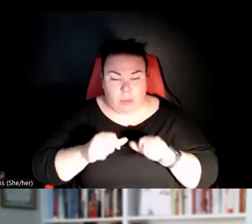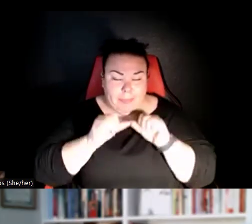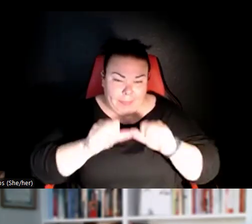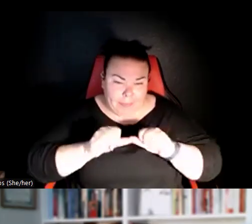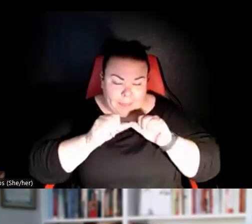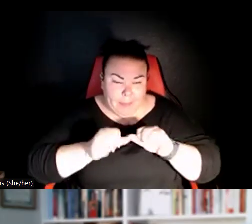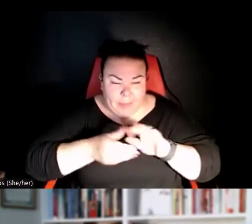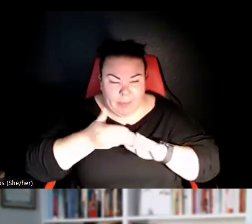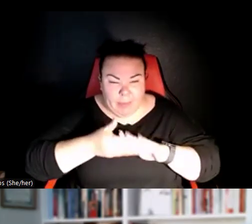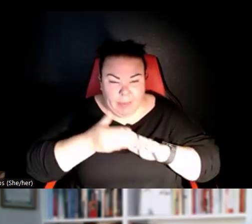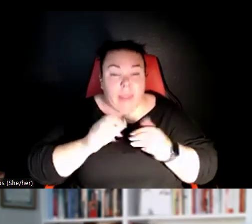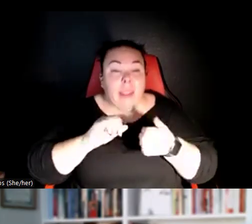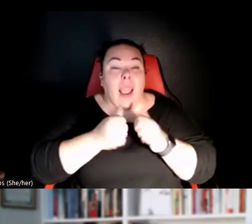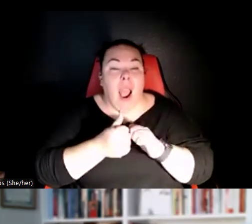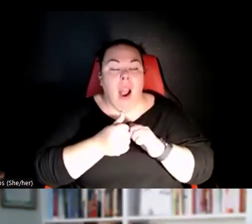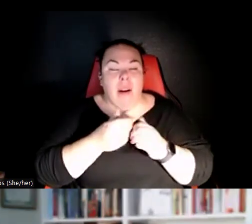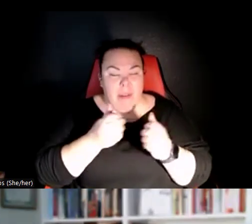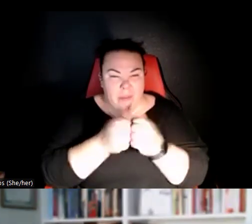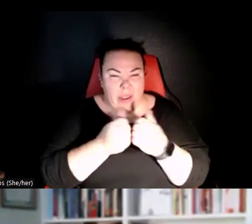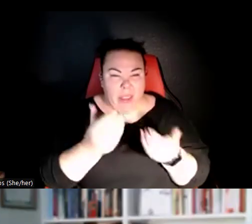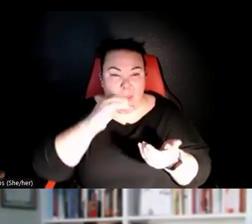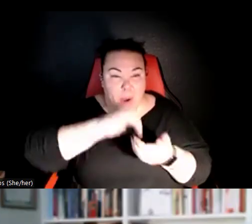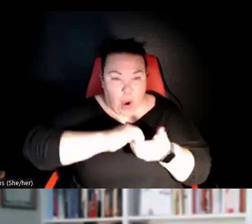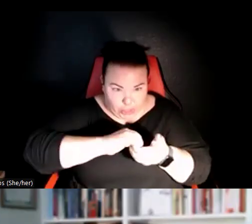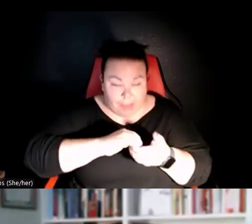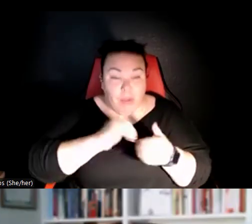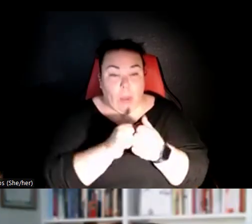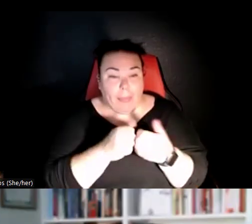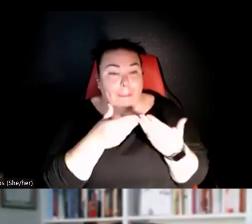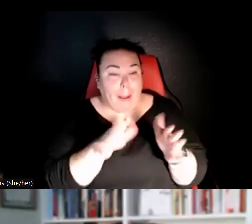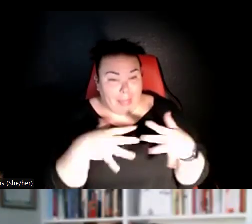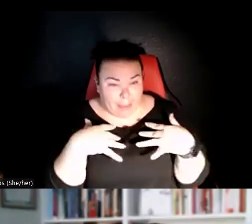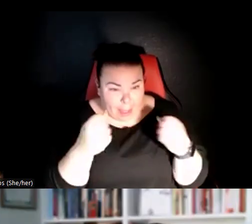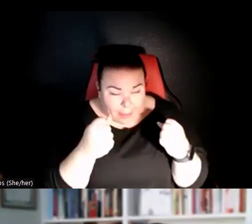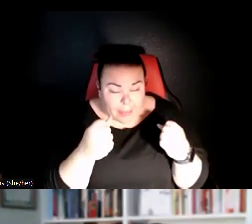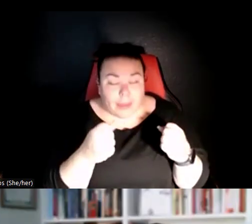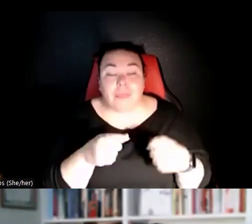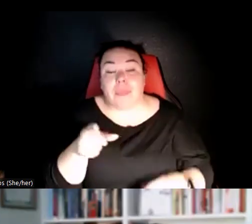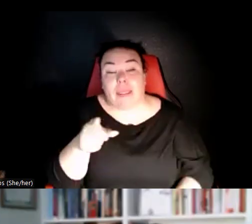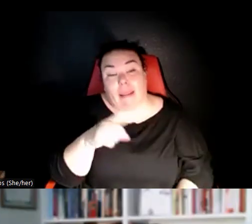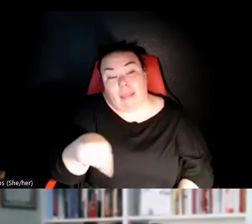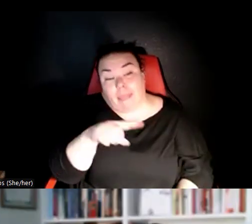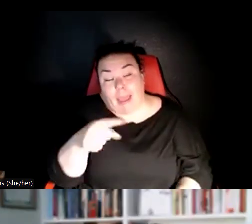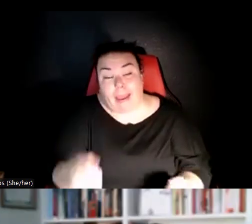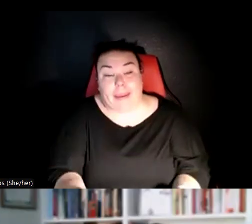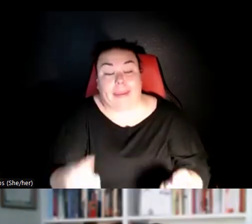um, partnerships with public health. They came and did